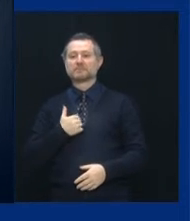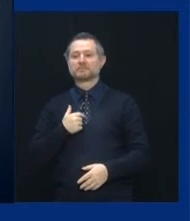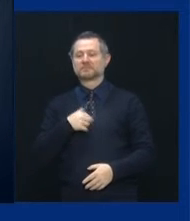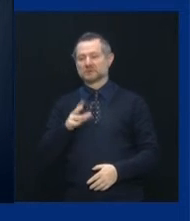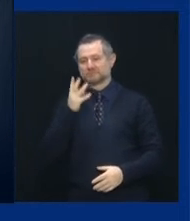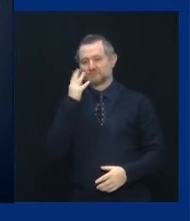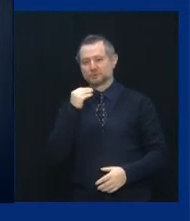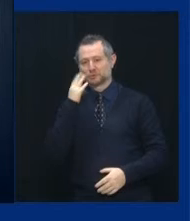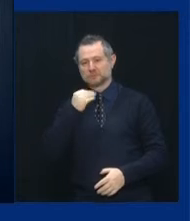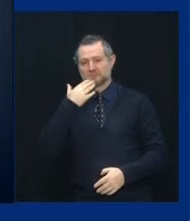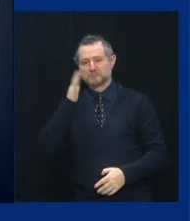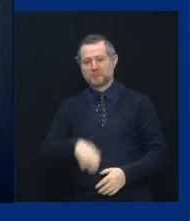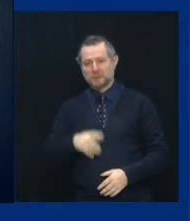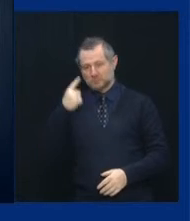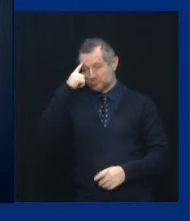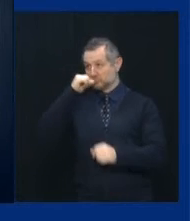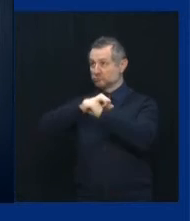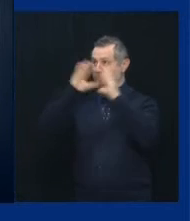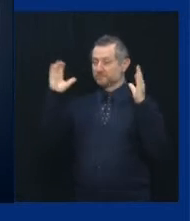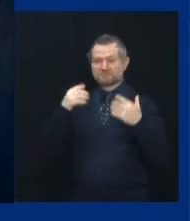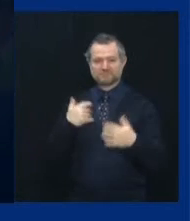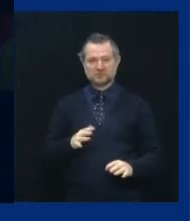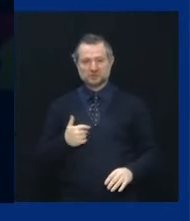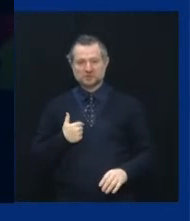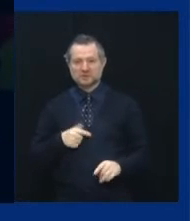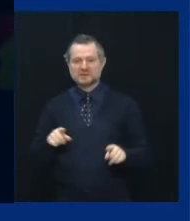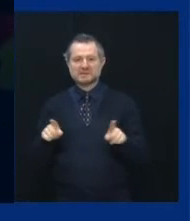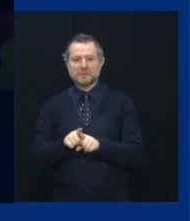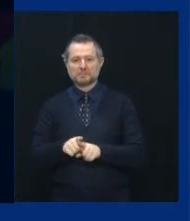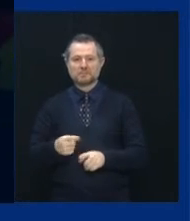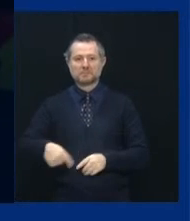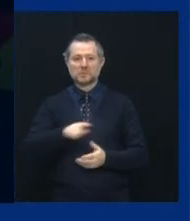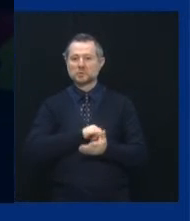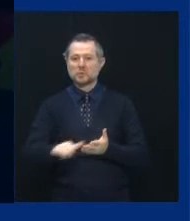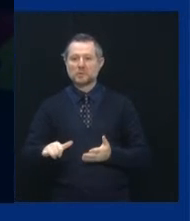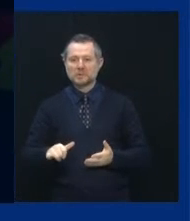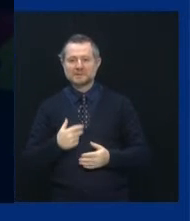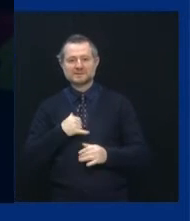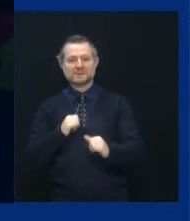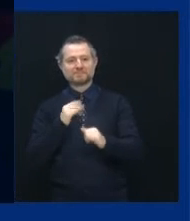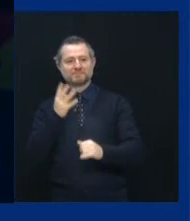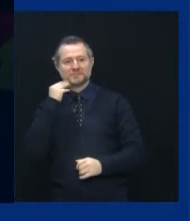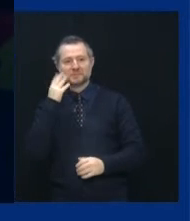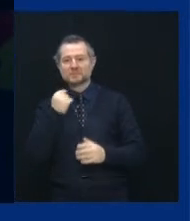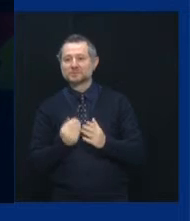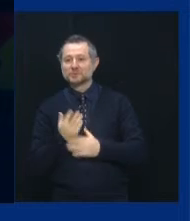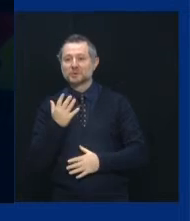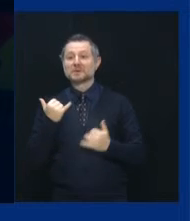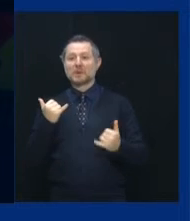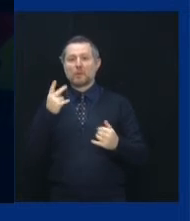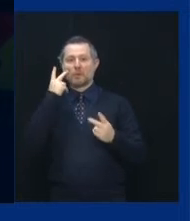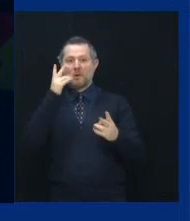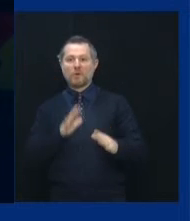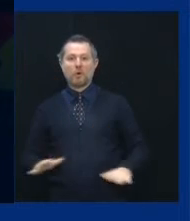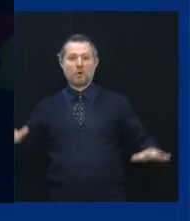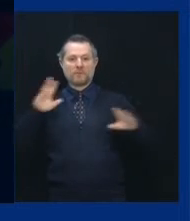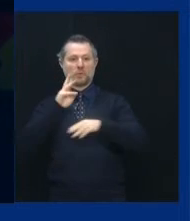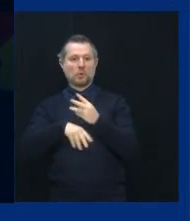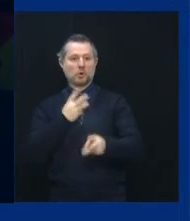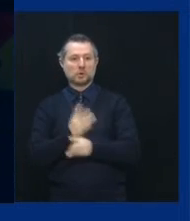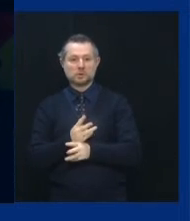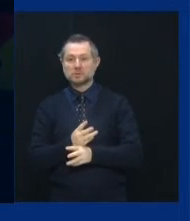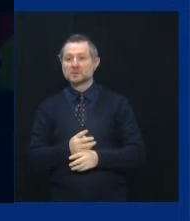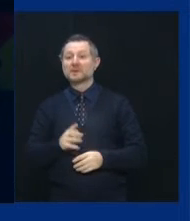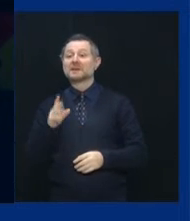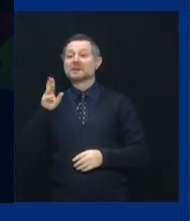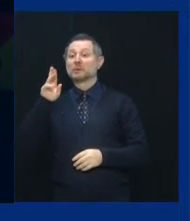So did every New Yorker. And we're seeing it happen around the globe. The UK closed